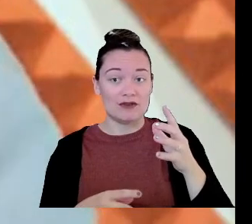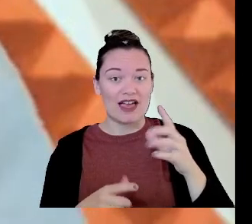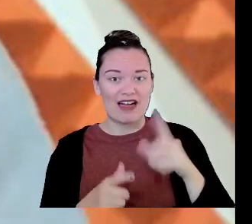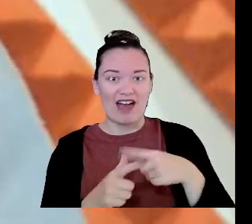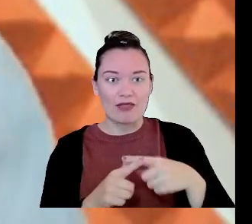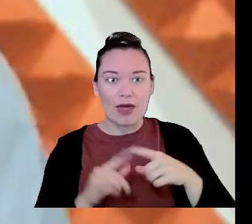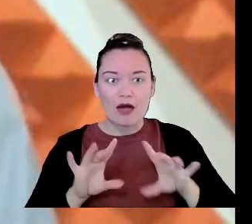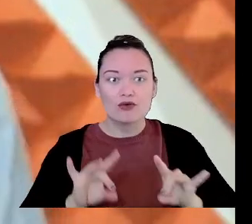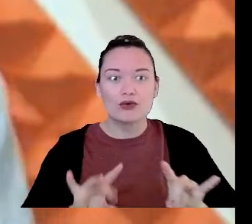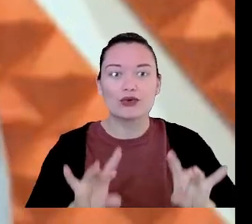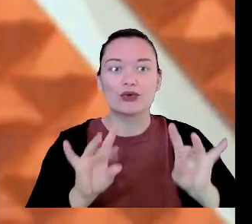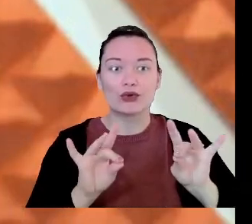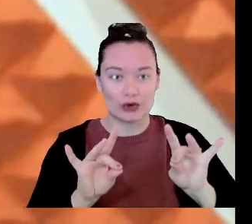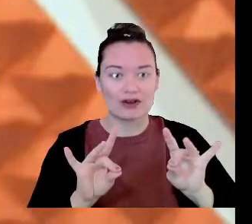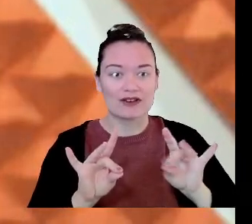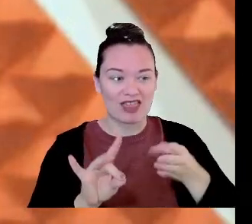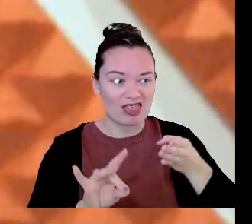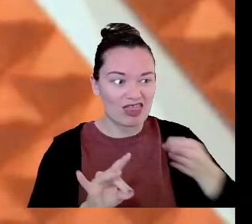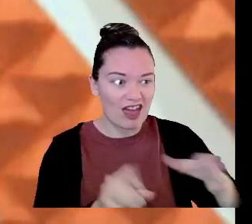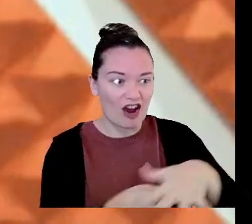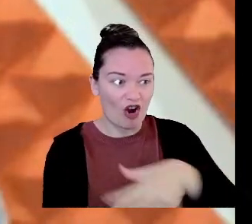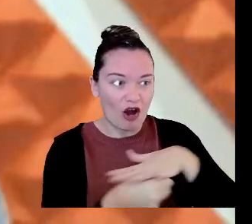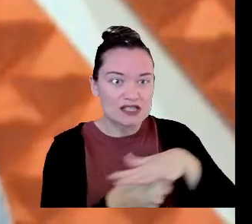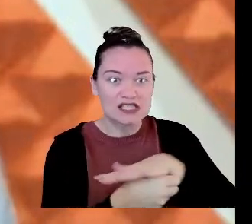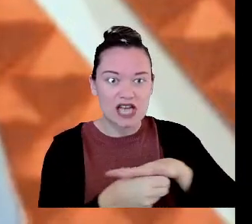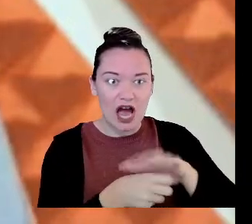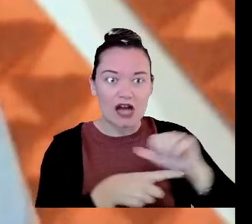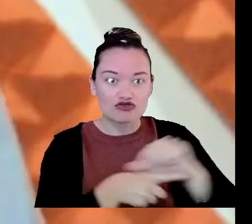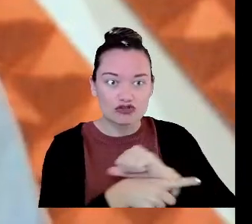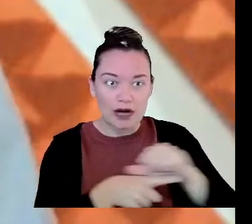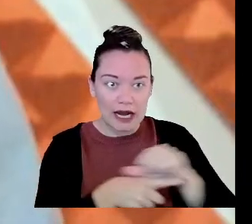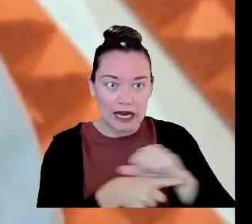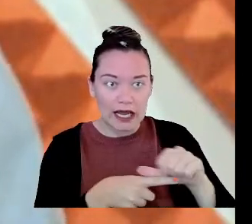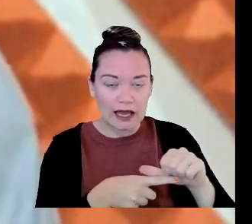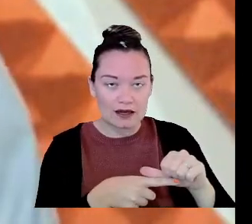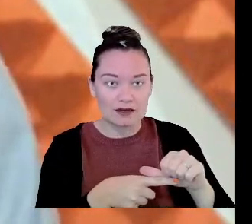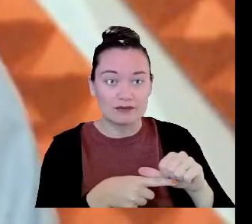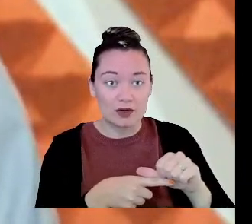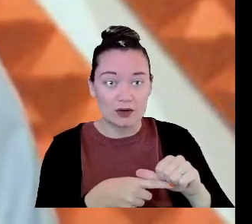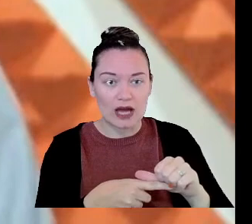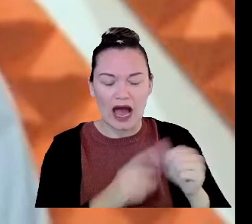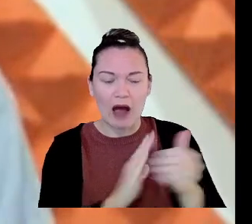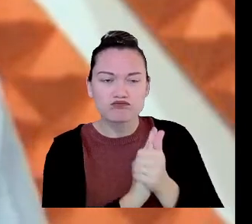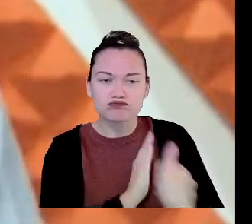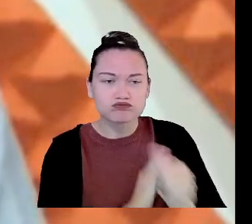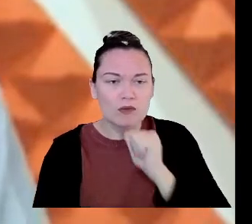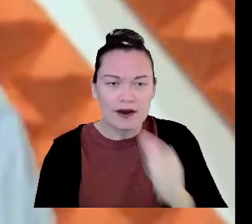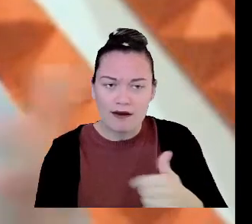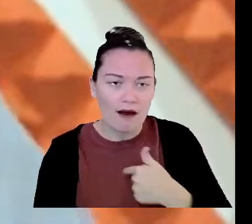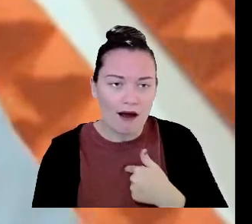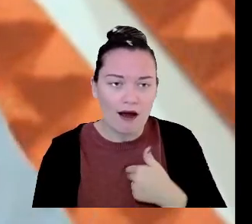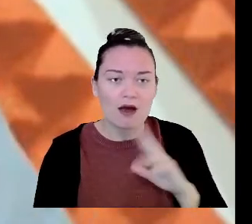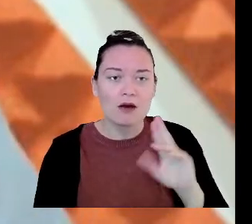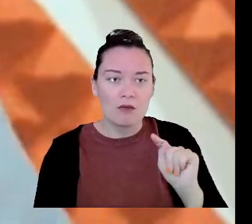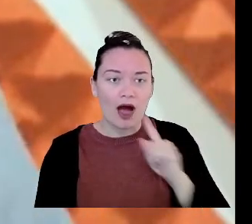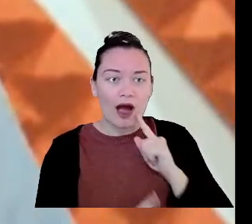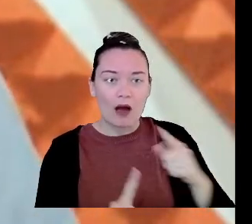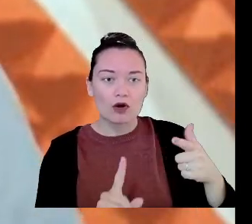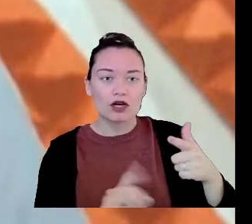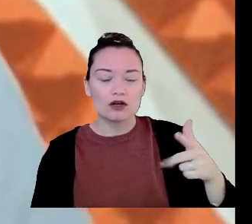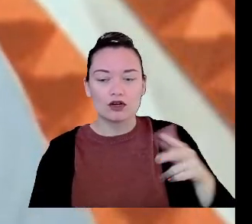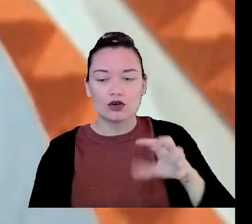I'm amazed at how much I have learned by just simply helping him do things on the farm. I have helped him spray